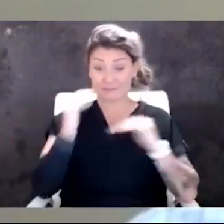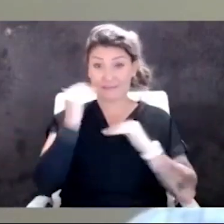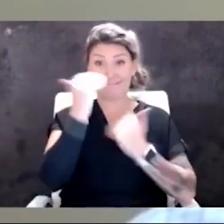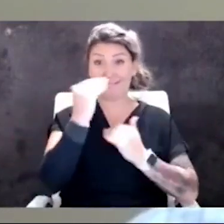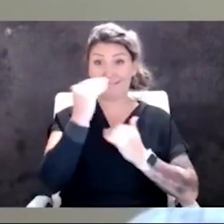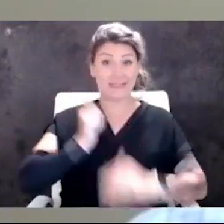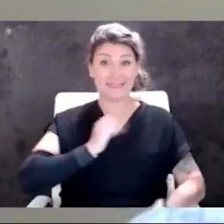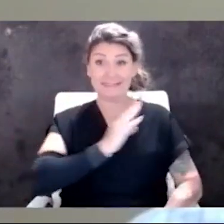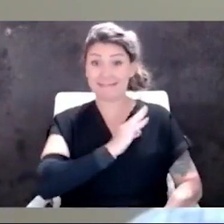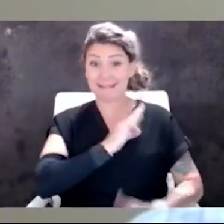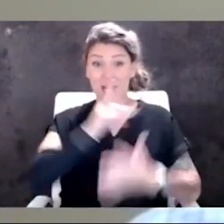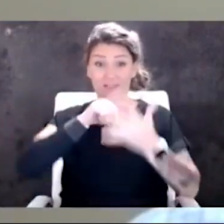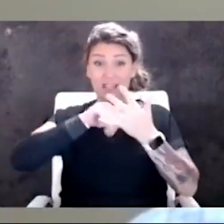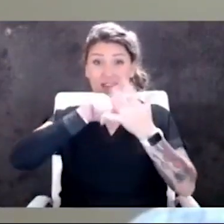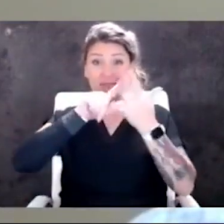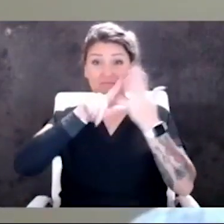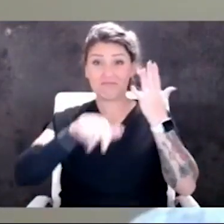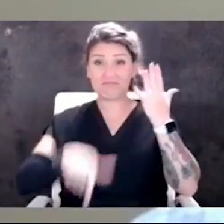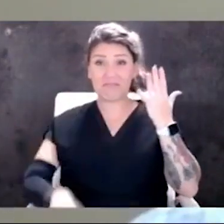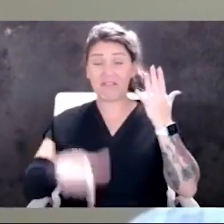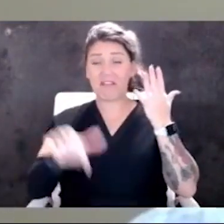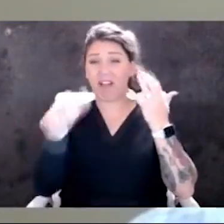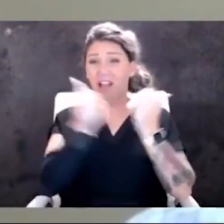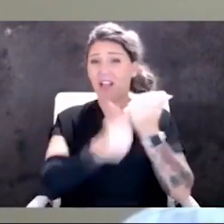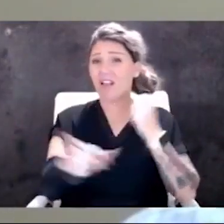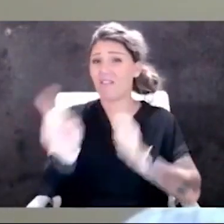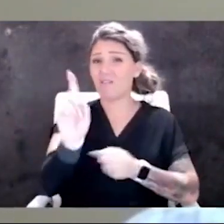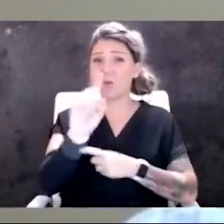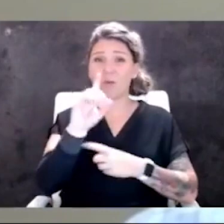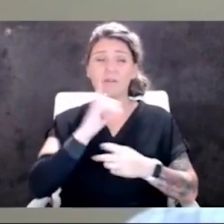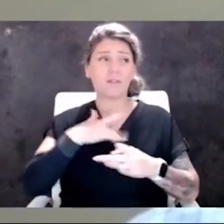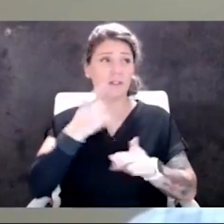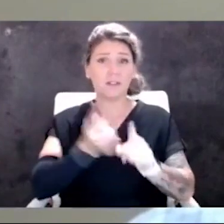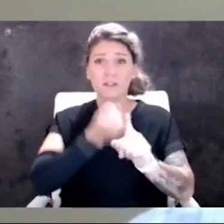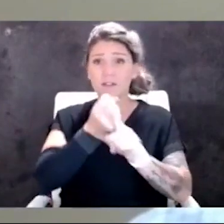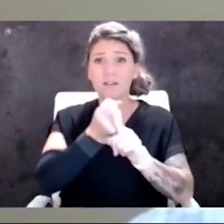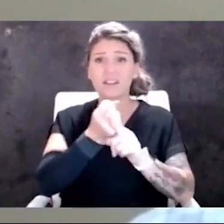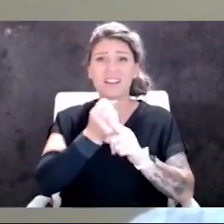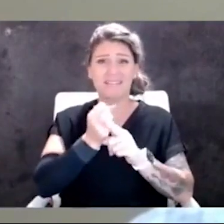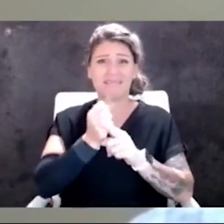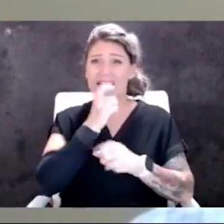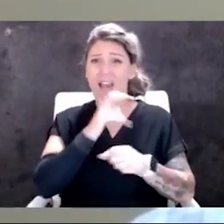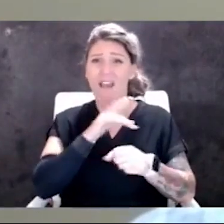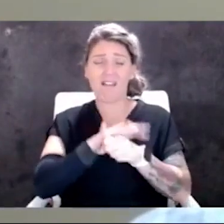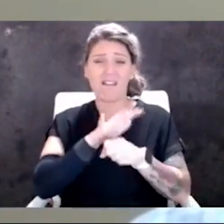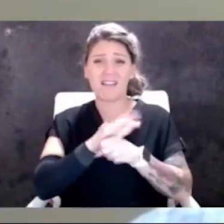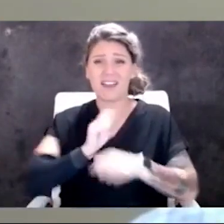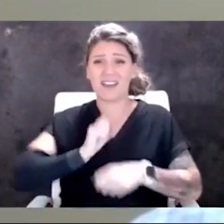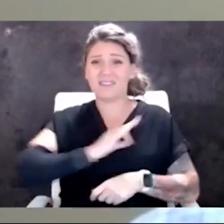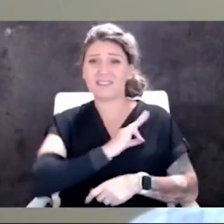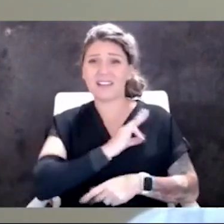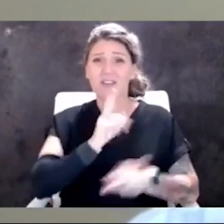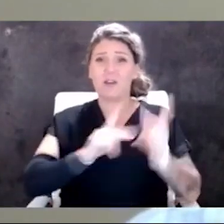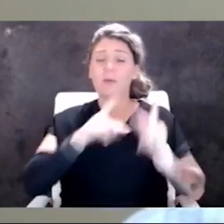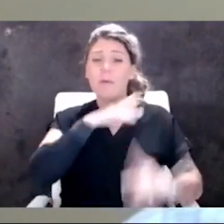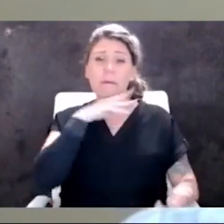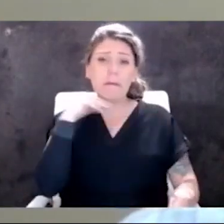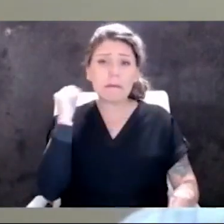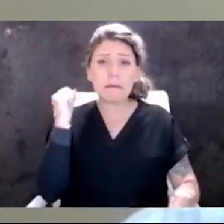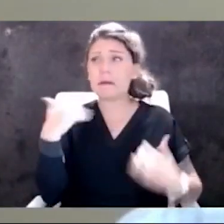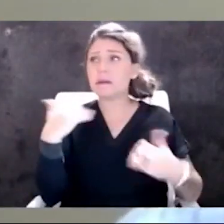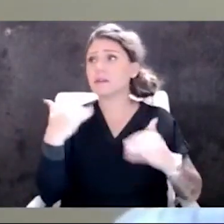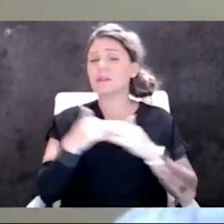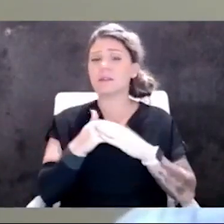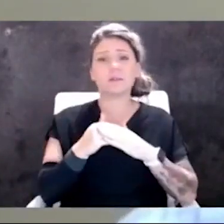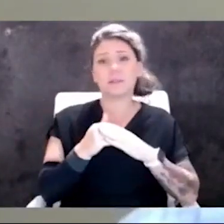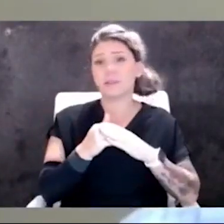a lot of, I think everywhere's feeling the impact of staffing shortages as people kind of get burnt out, and if they don't have to